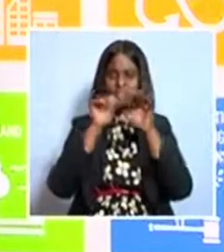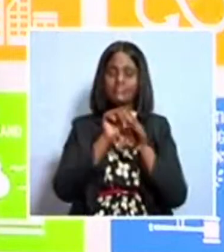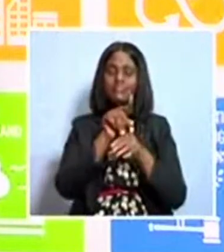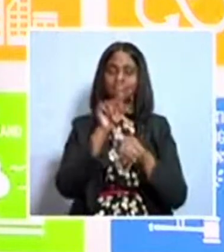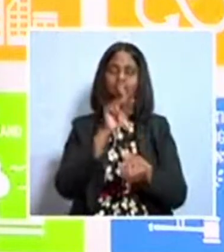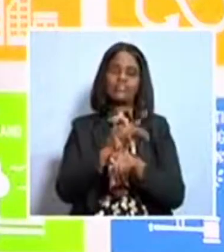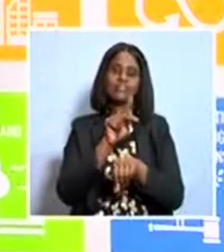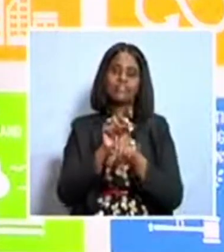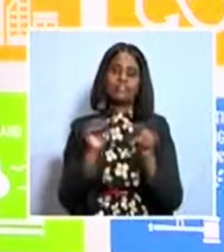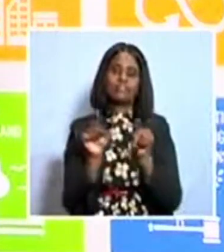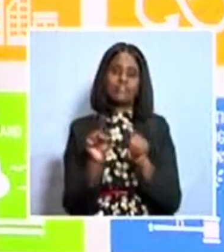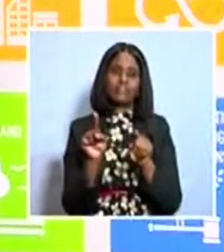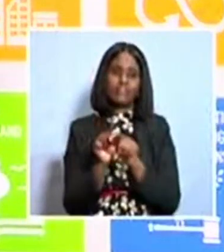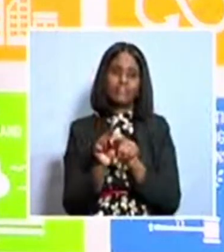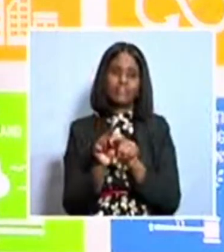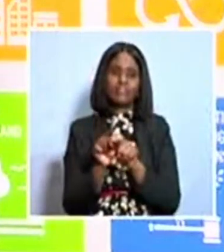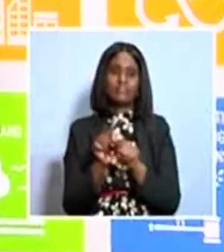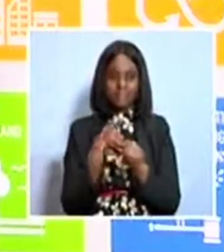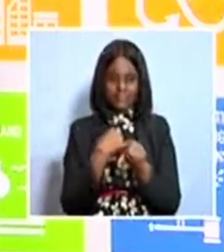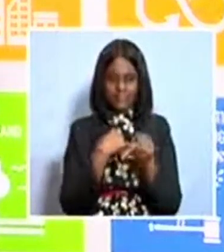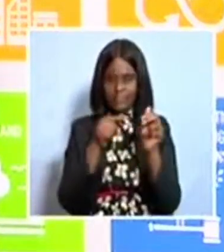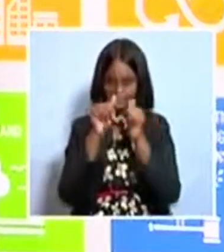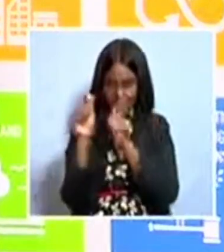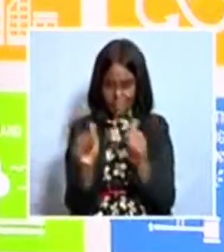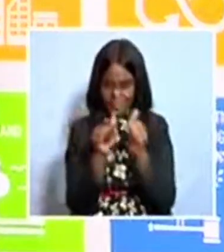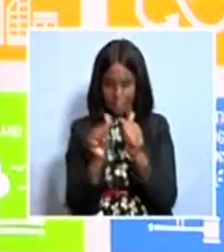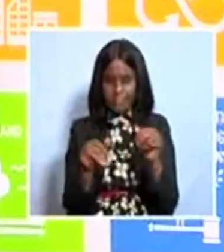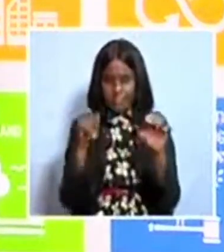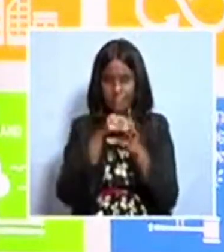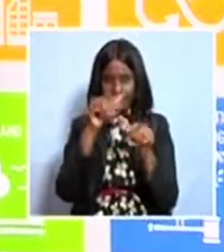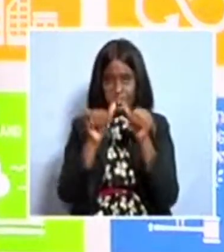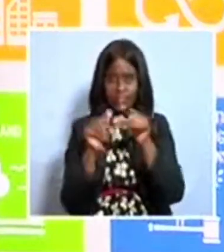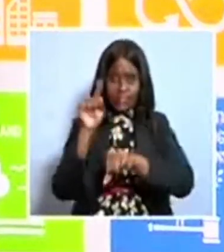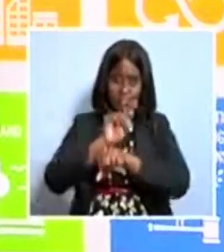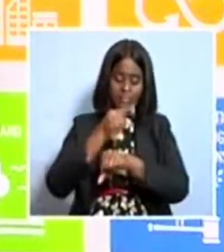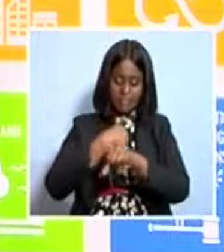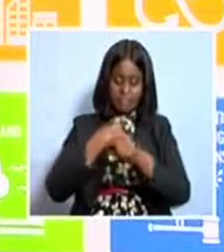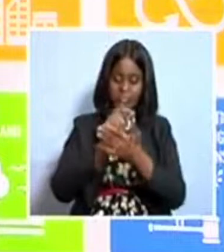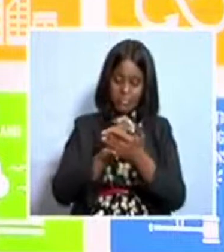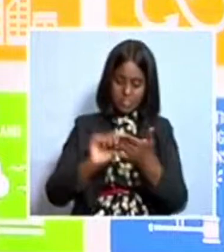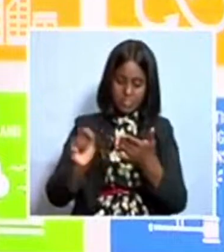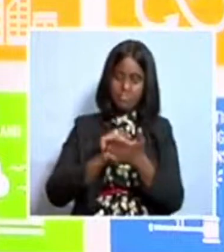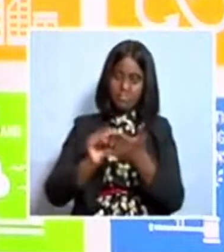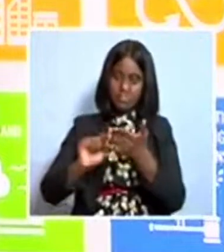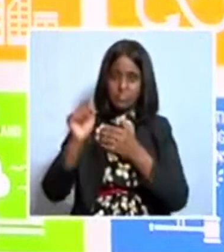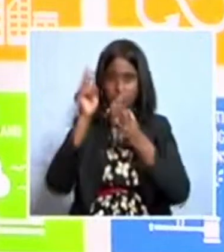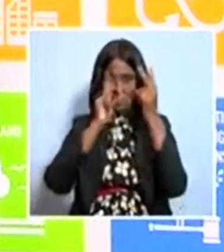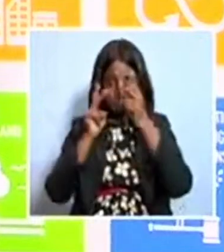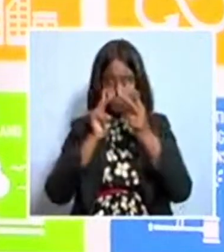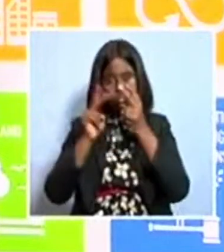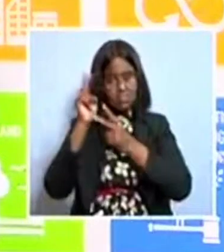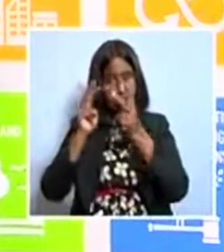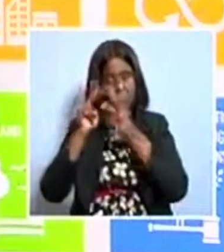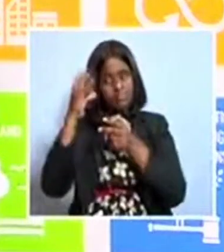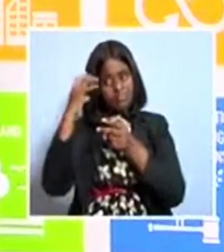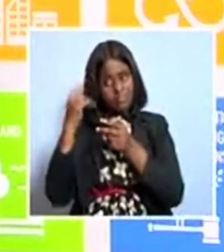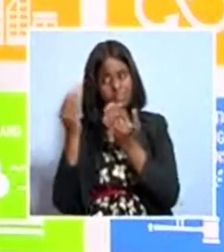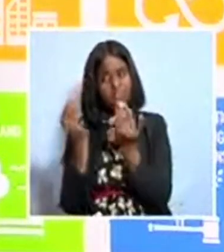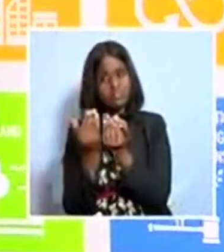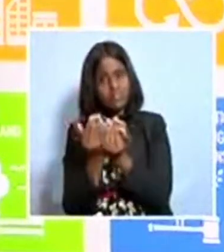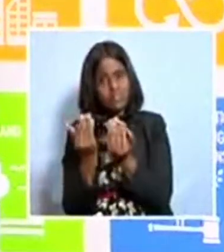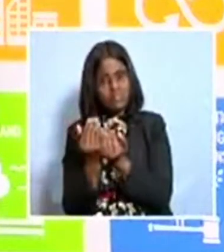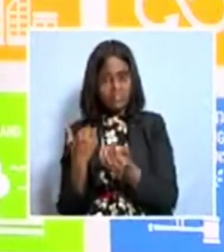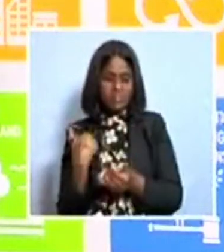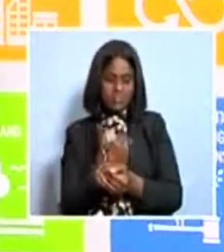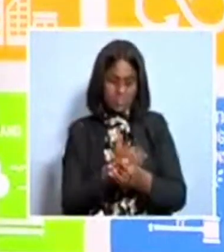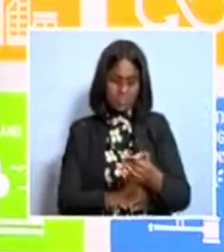Okay. So I'm actively involved. Every day I'm writing, I'm visiting offices to make the Chinese and